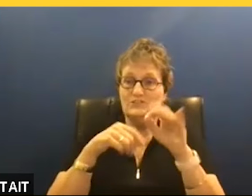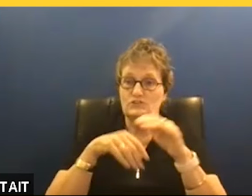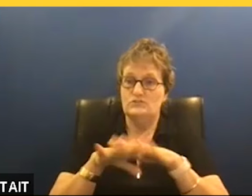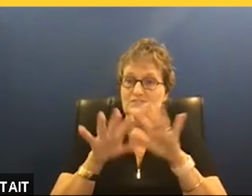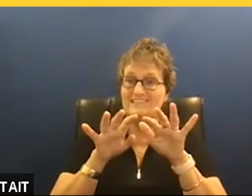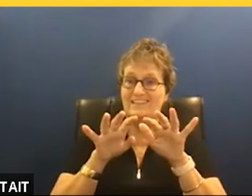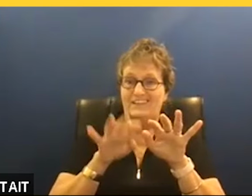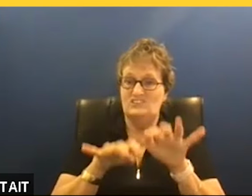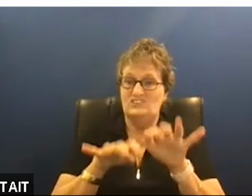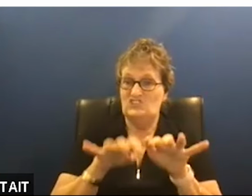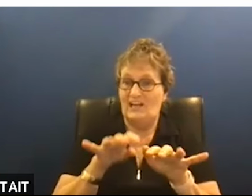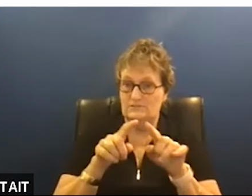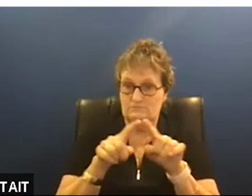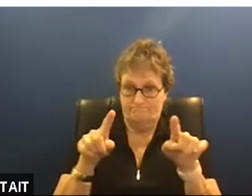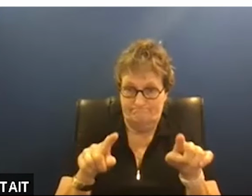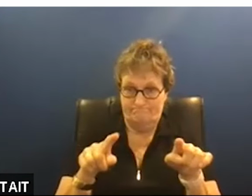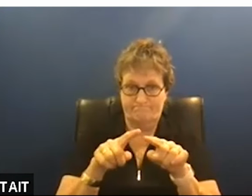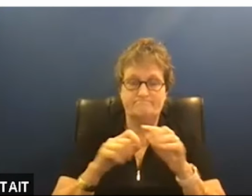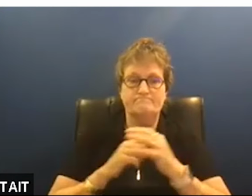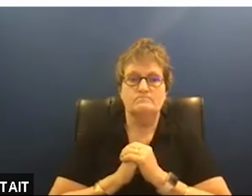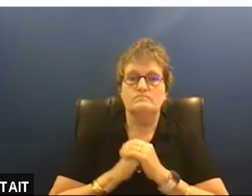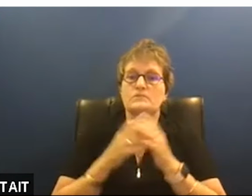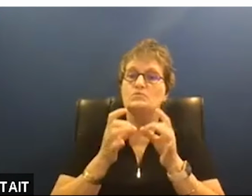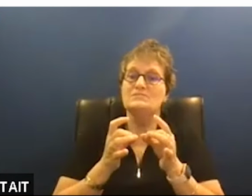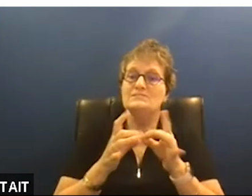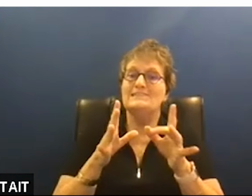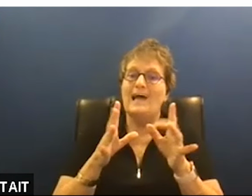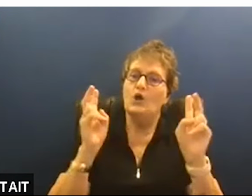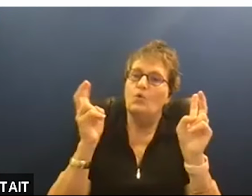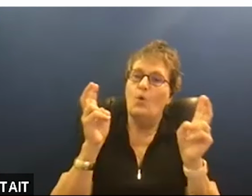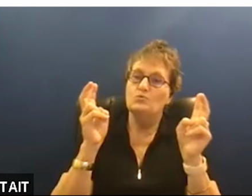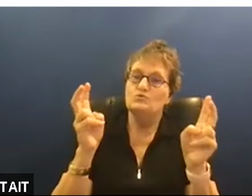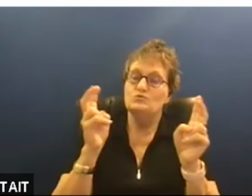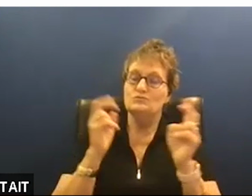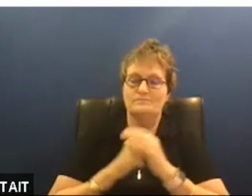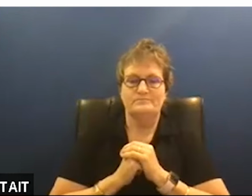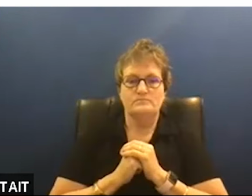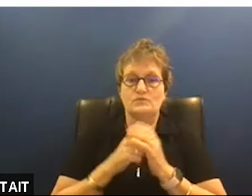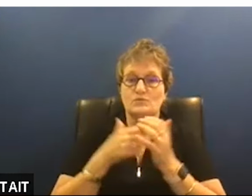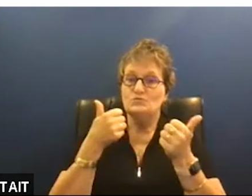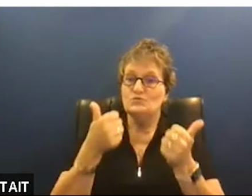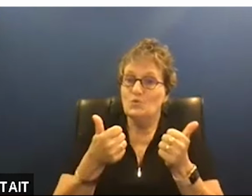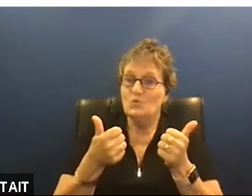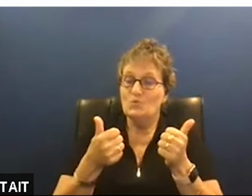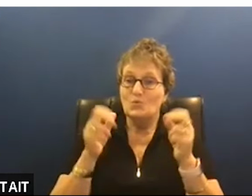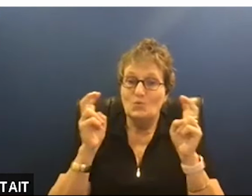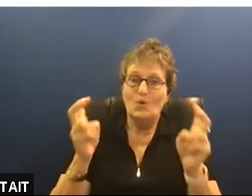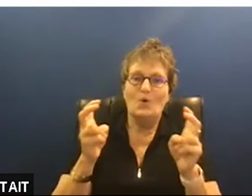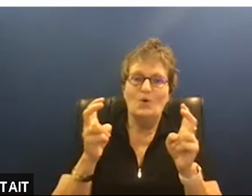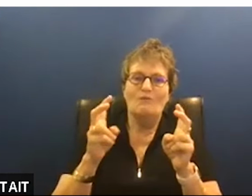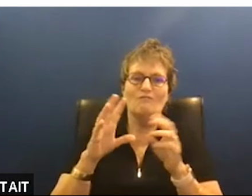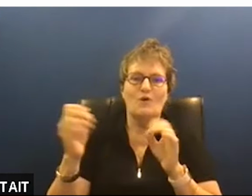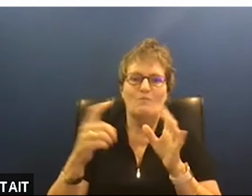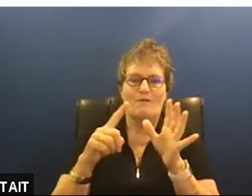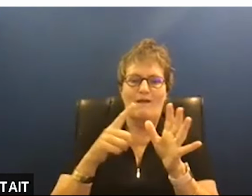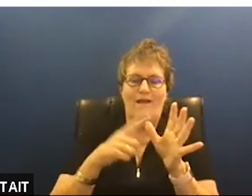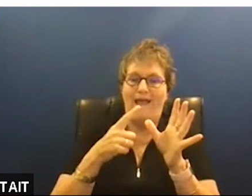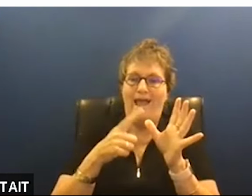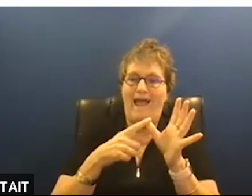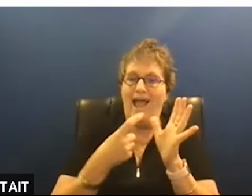All right, so I'm going to start with this quote, which was contributed by Aaron, in fact, much earlier in our ongoing